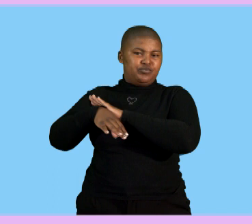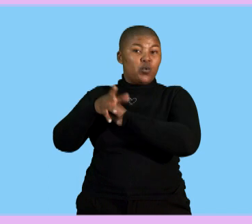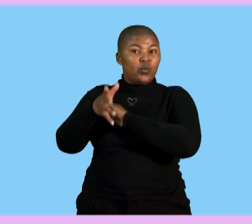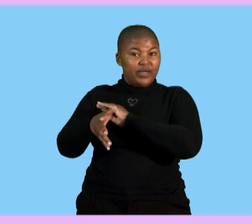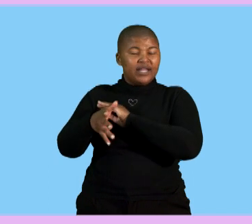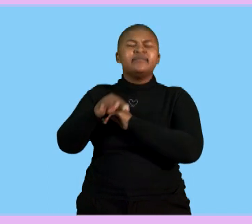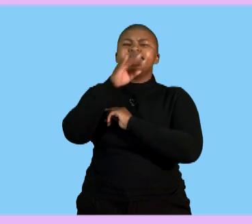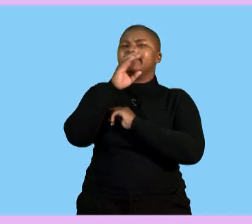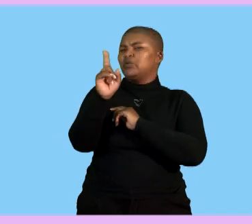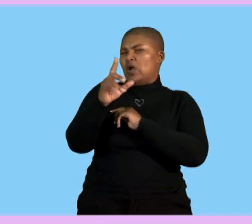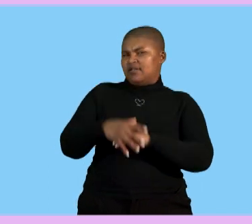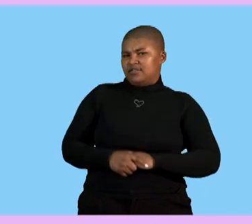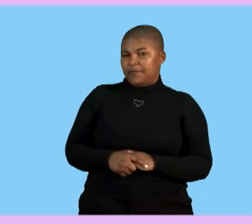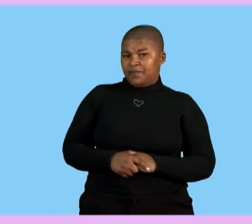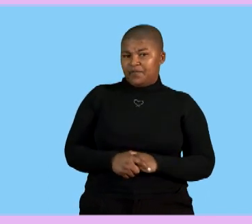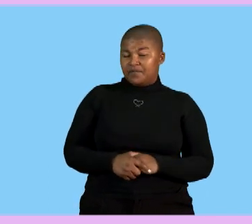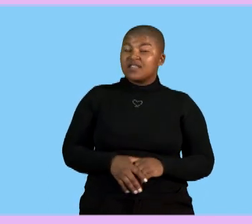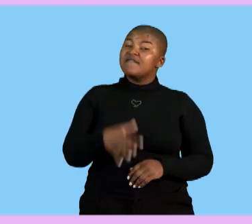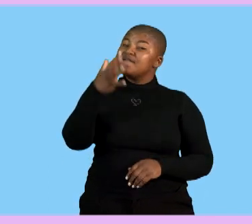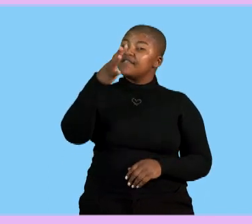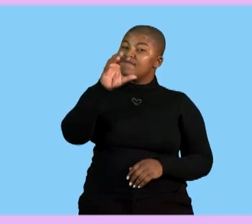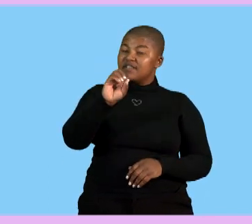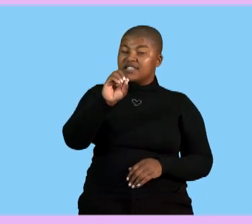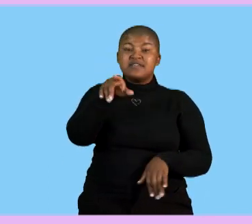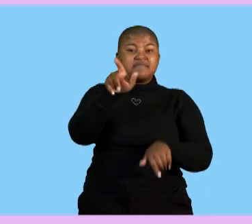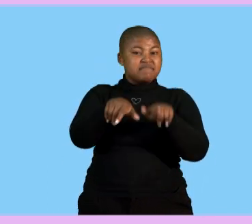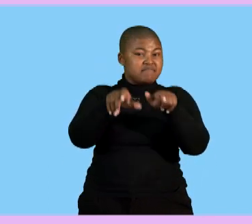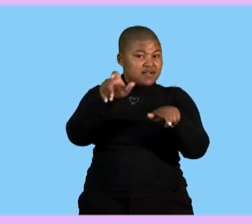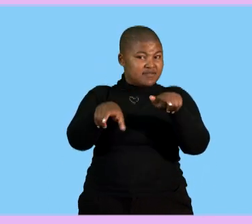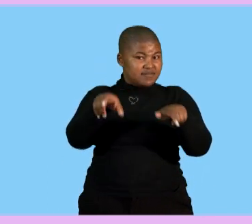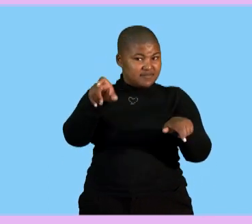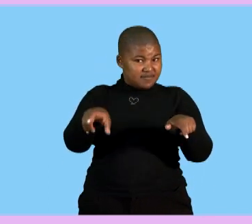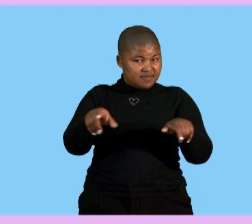same ratio. So therefore, 50 people